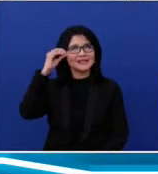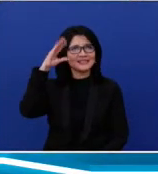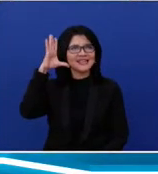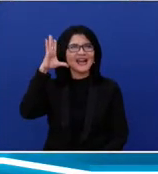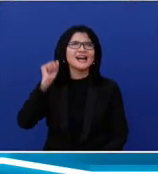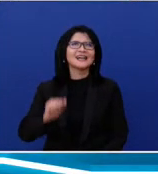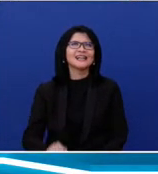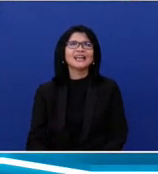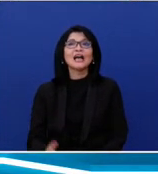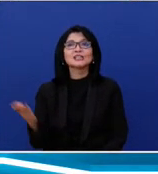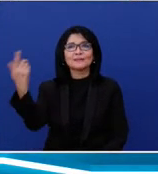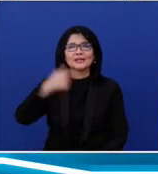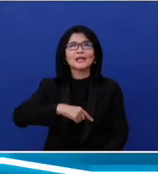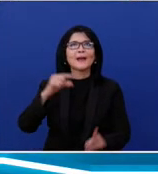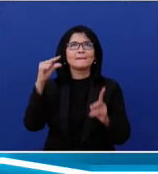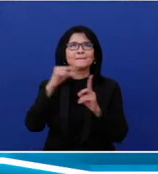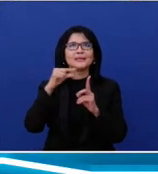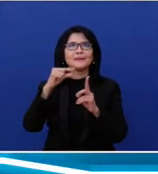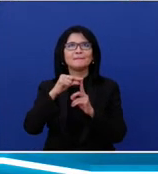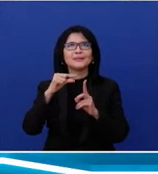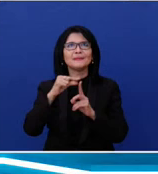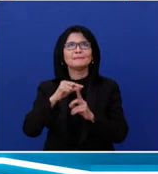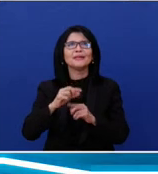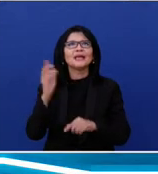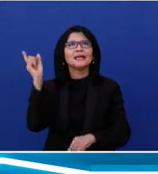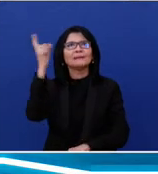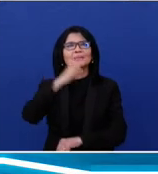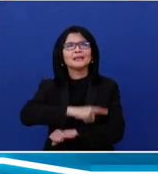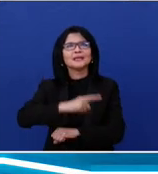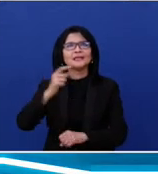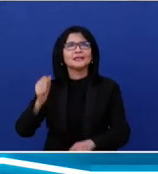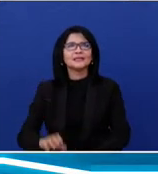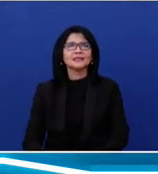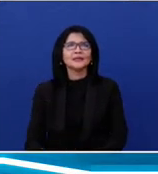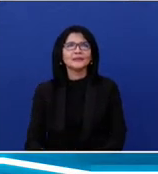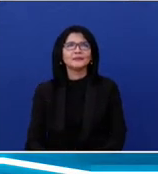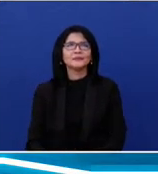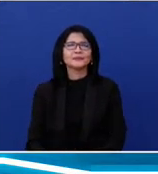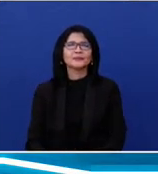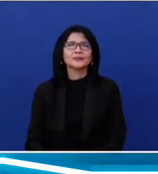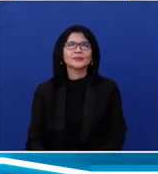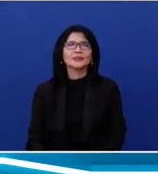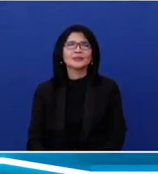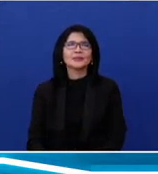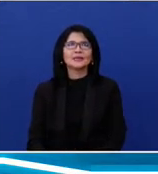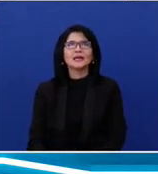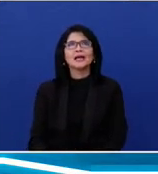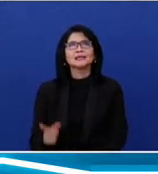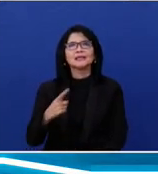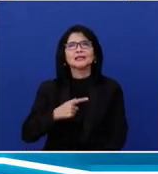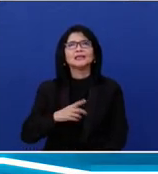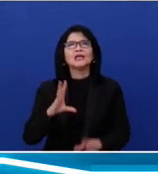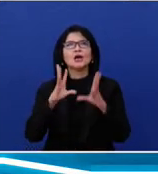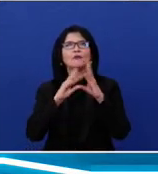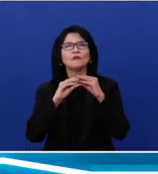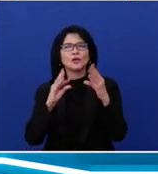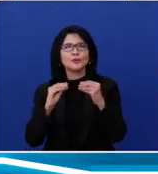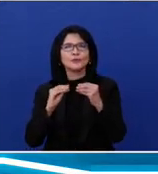zamakhsyari Selamat siang sampai gusmia kita bahlika company you the best for our